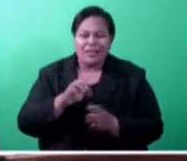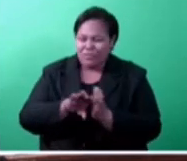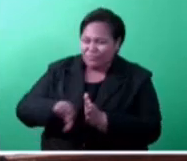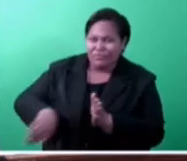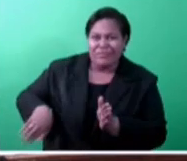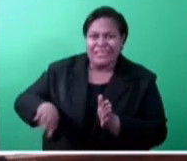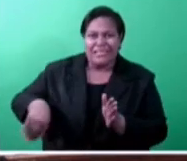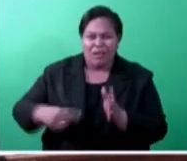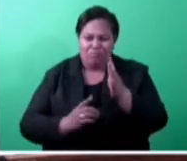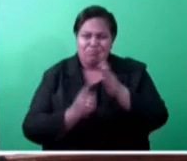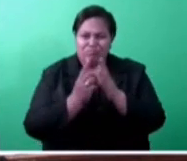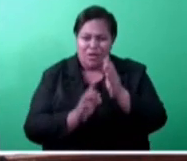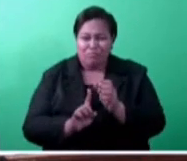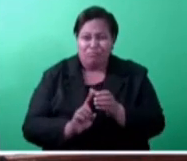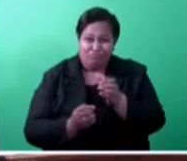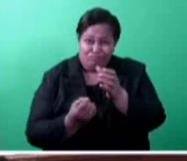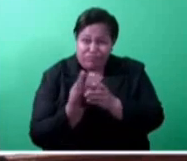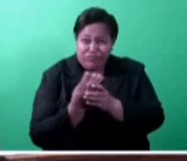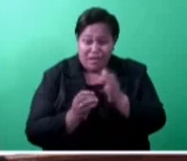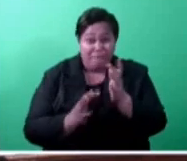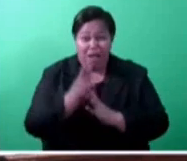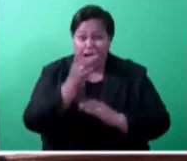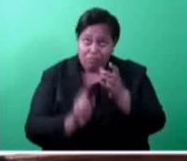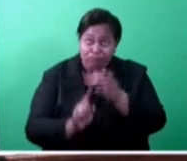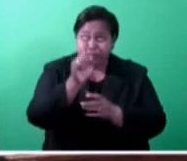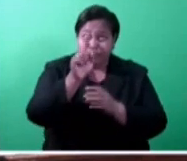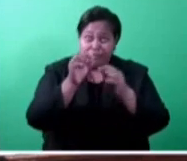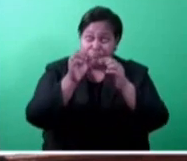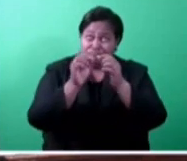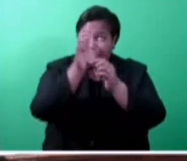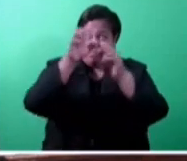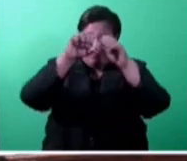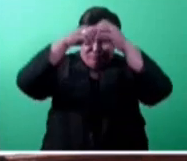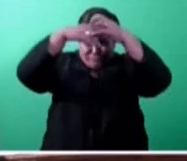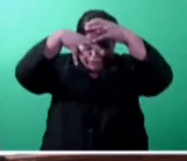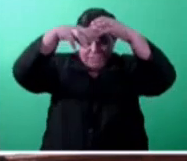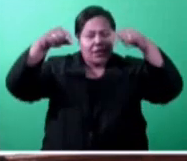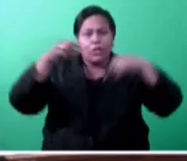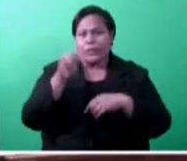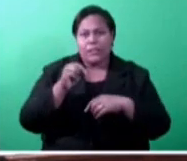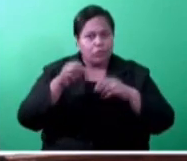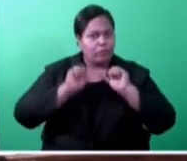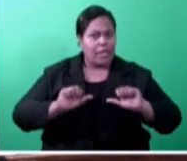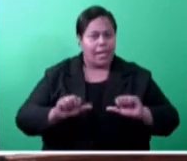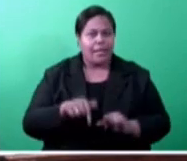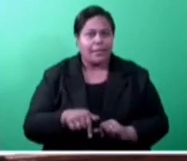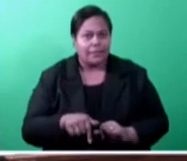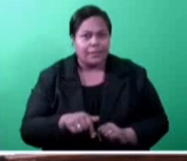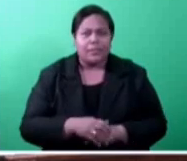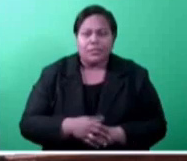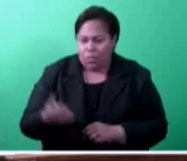the hydrofluorocarbons consumption tail from 2045 onwards will demand countries to prioritize